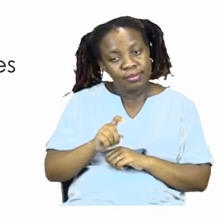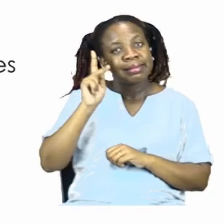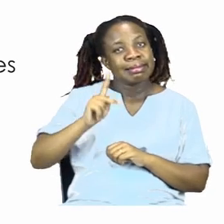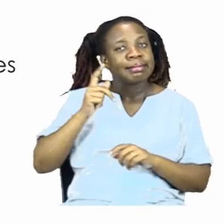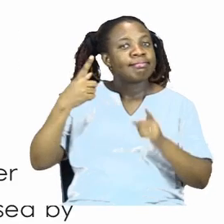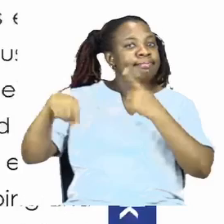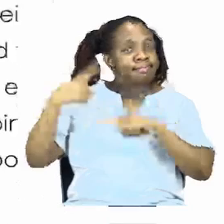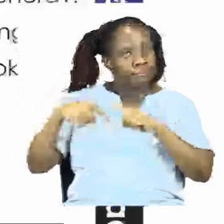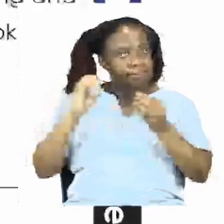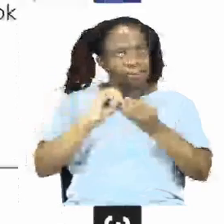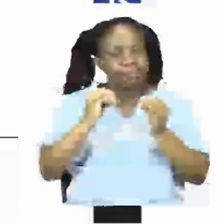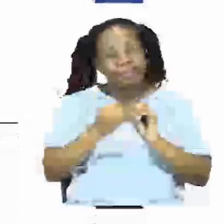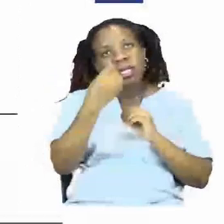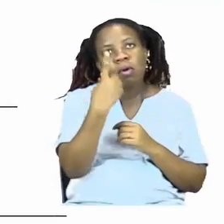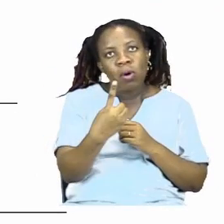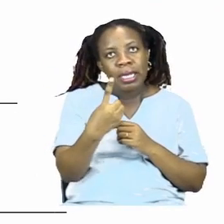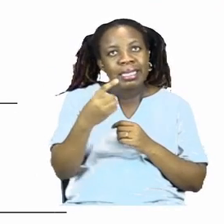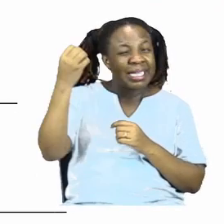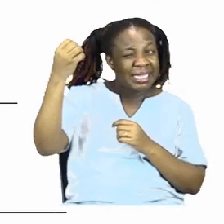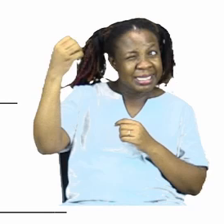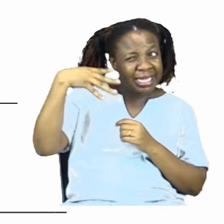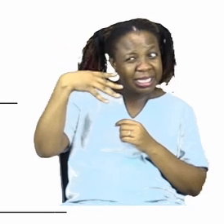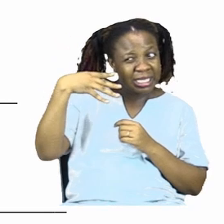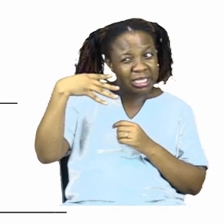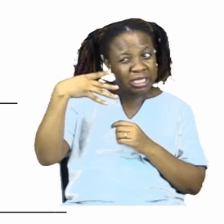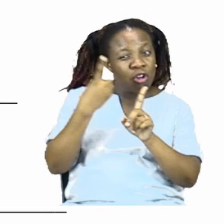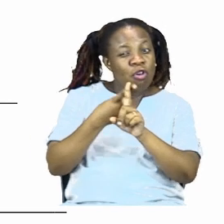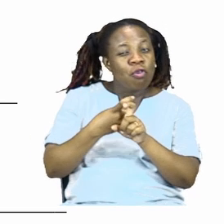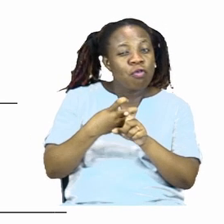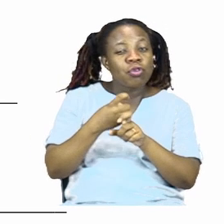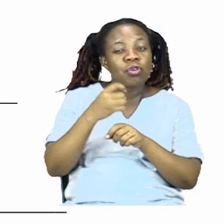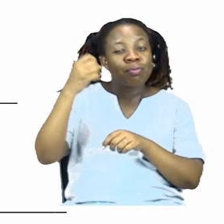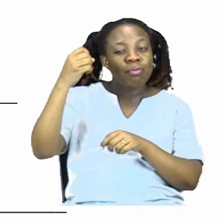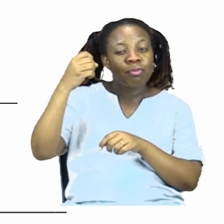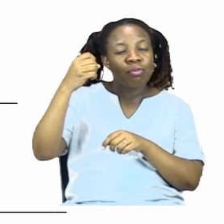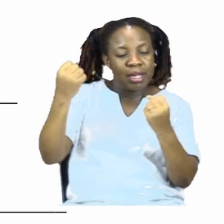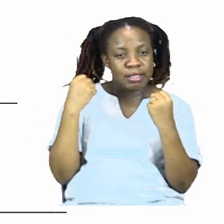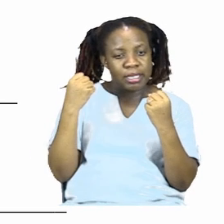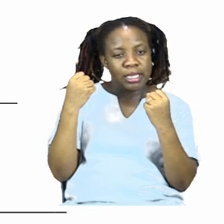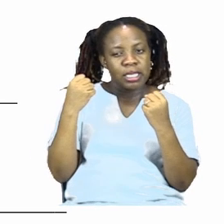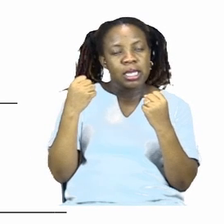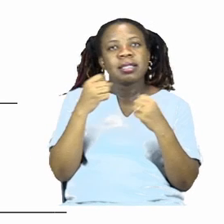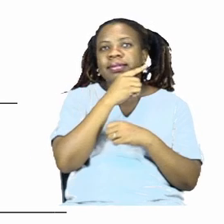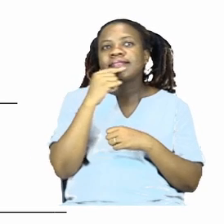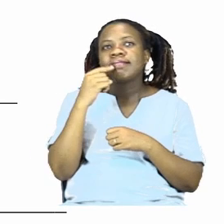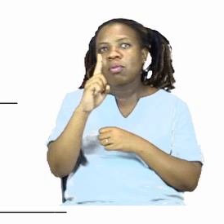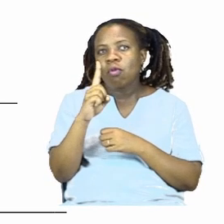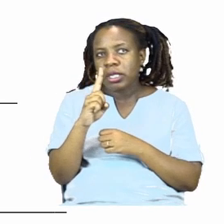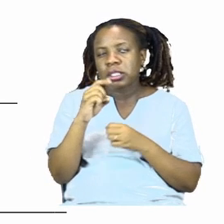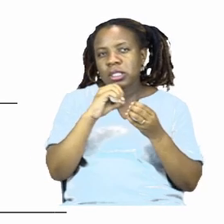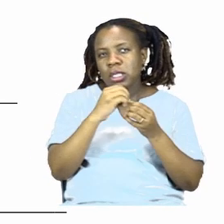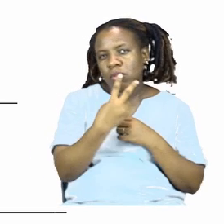time. Question 1. What do we call the energy from the sun? Number 2.